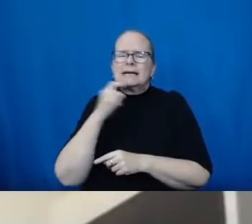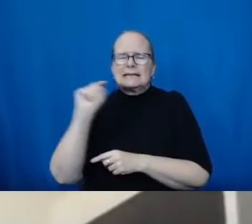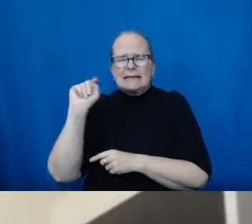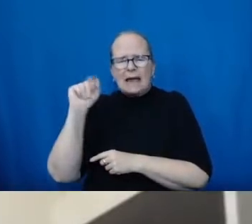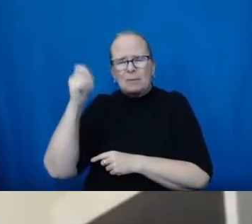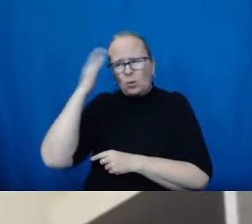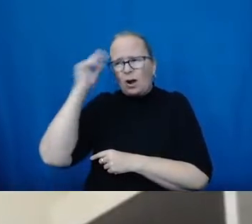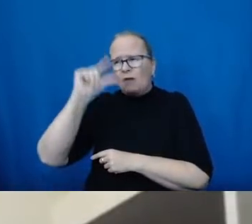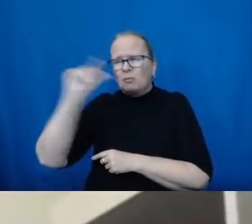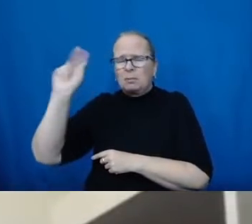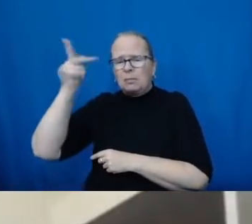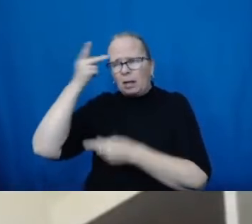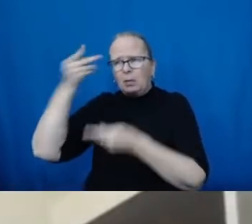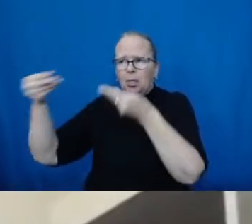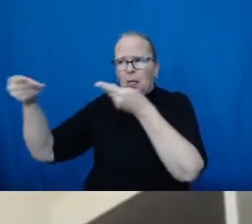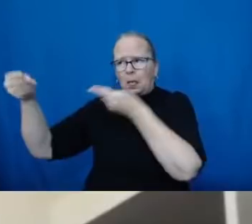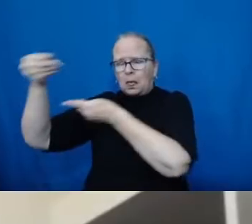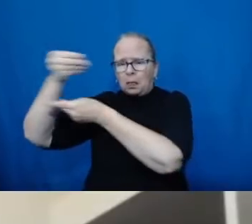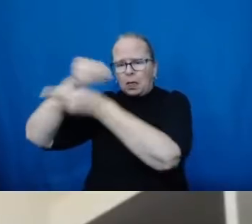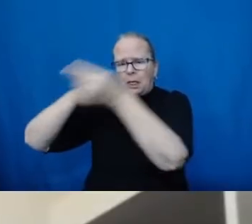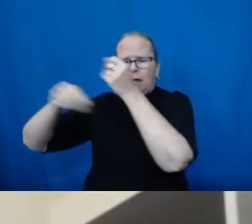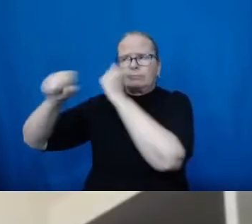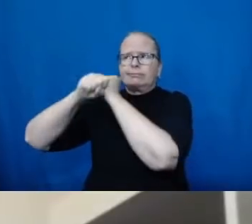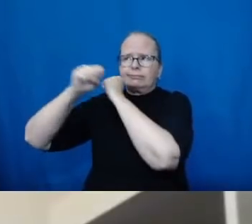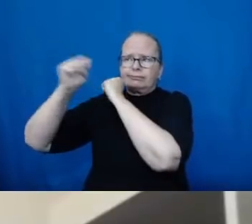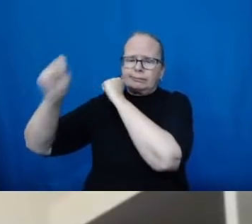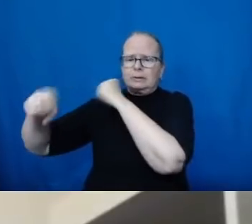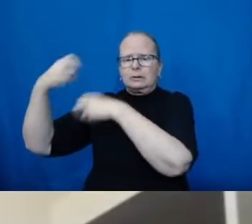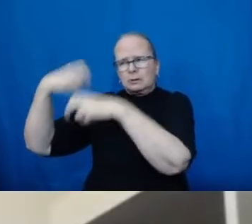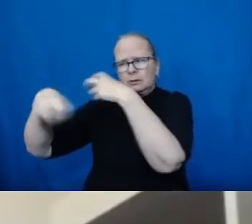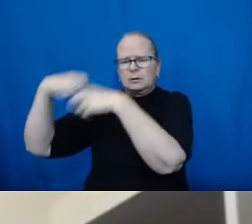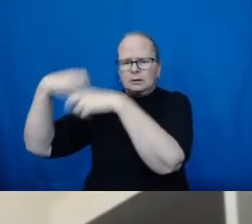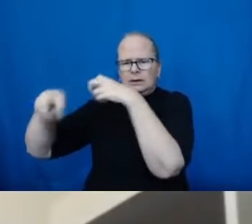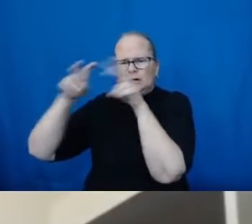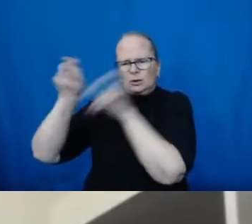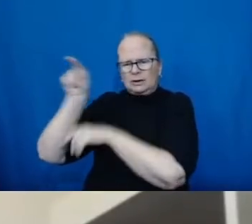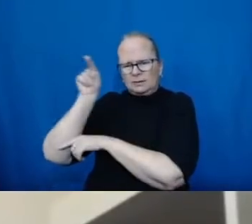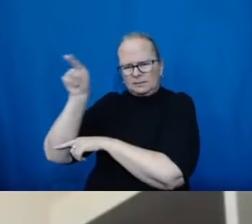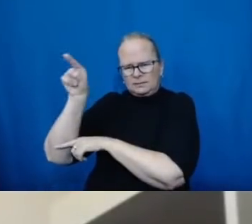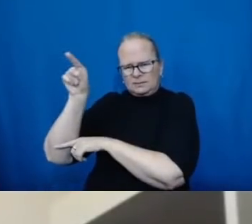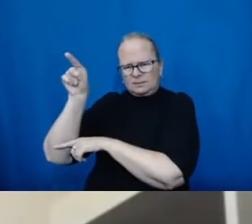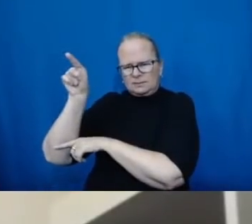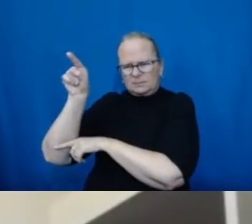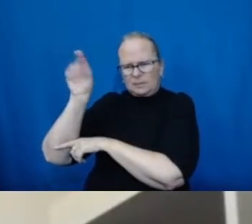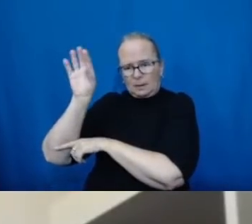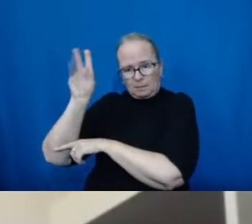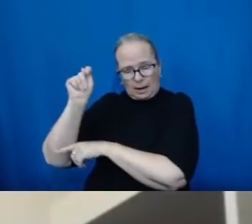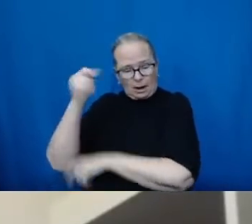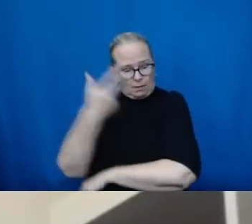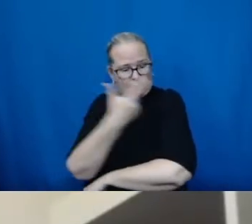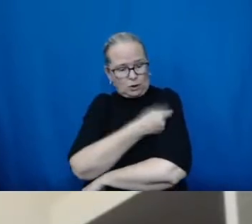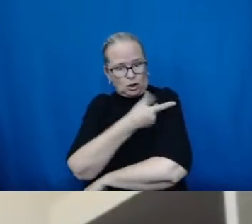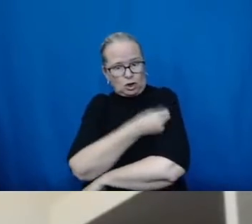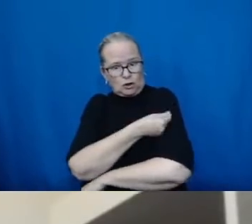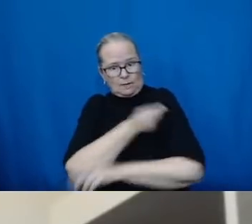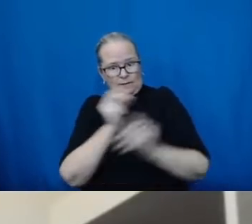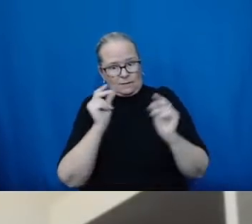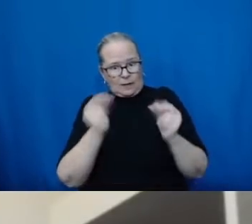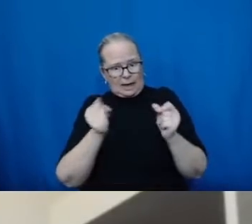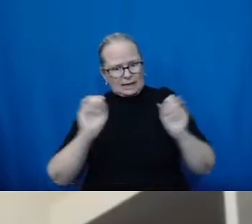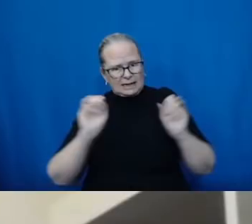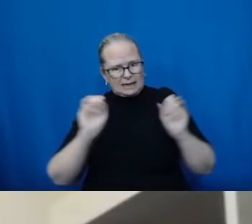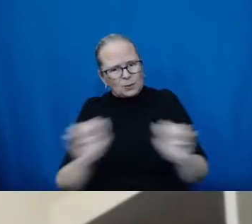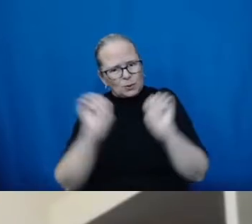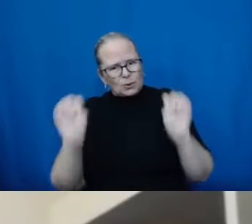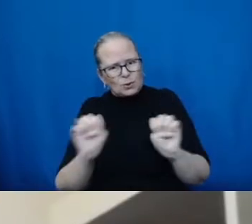this could happen so quickly is because this was such an emergency that they could get rid of all those hoops they had to jump through. And so it's the same thing you're telling them. They